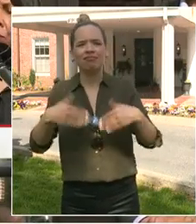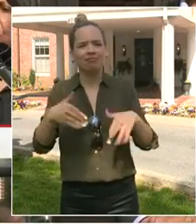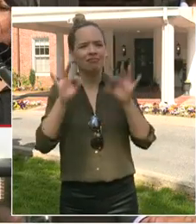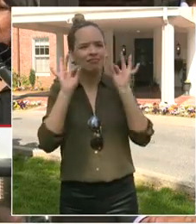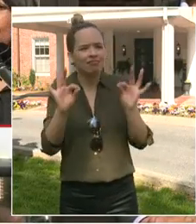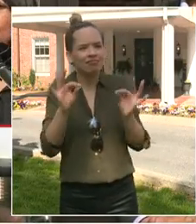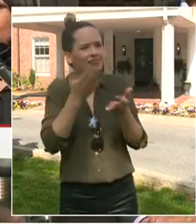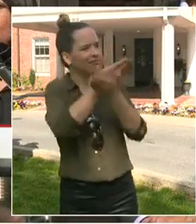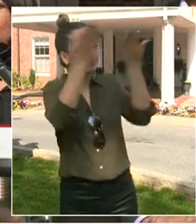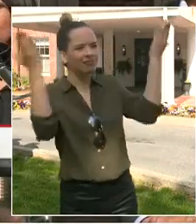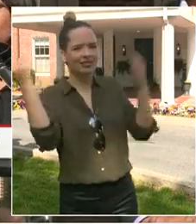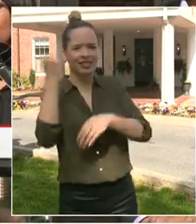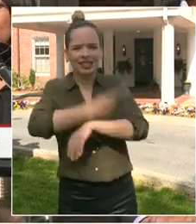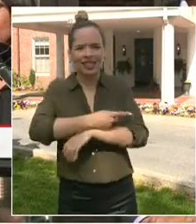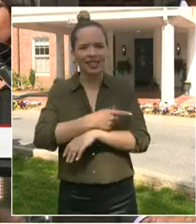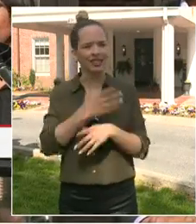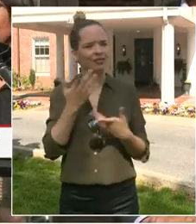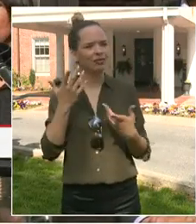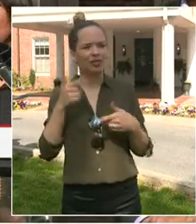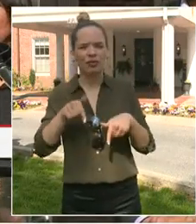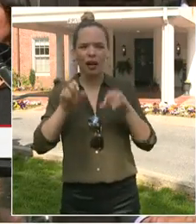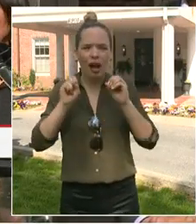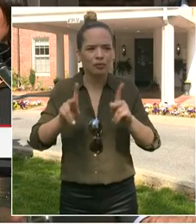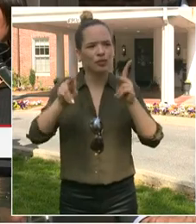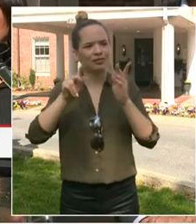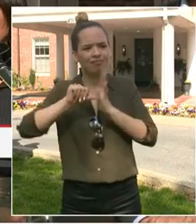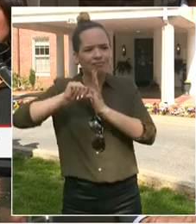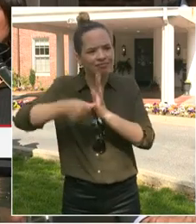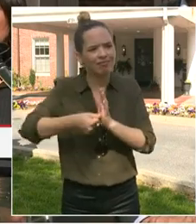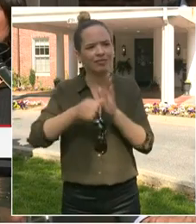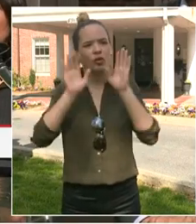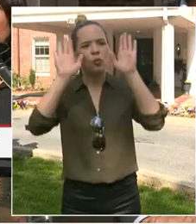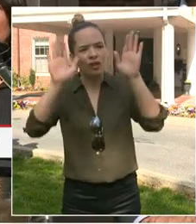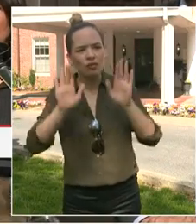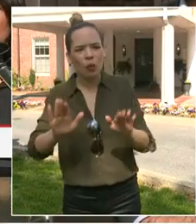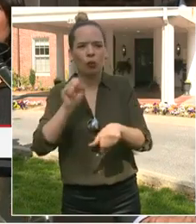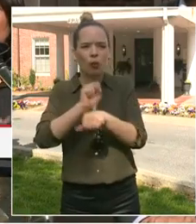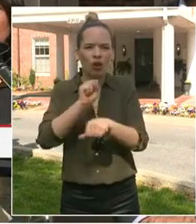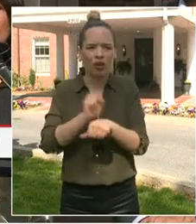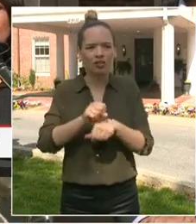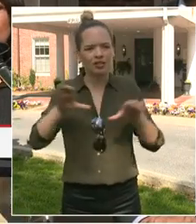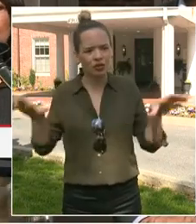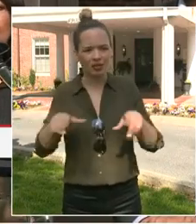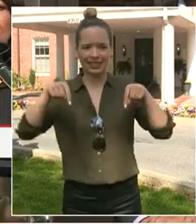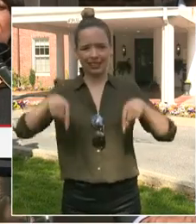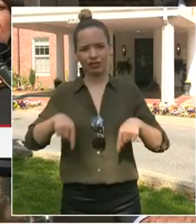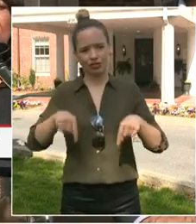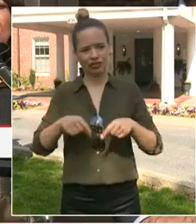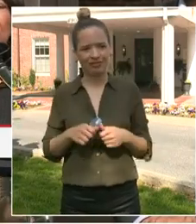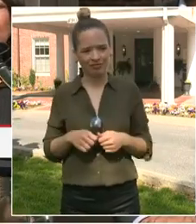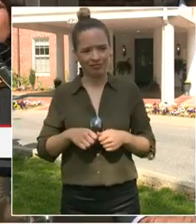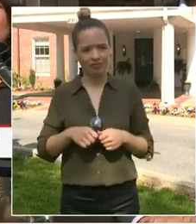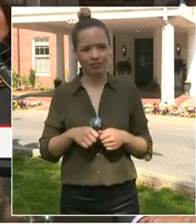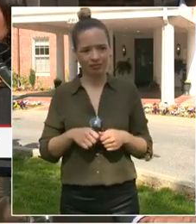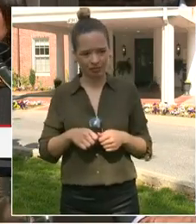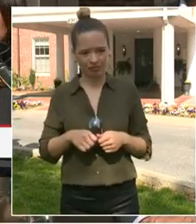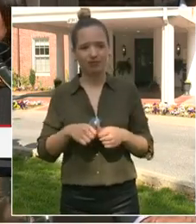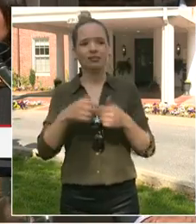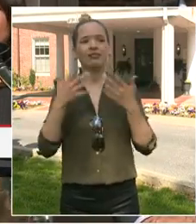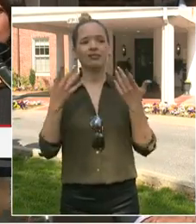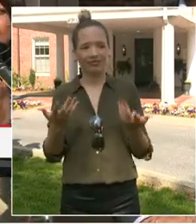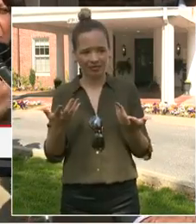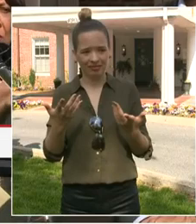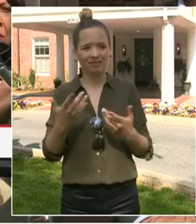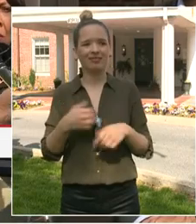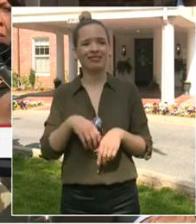another opportunity to highlight the remarkable work that's being done here at Forest Hills of DC and their CEO,